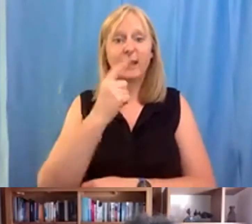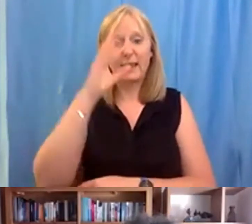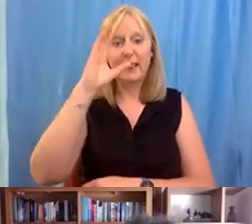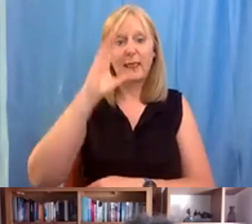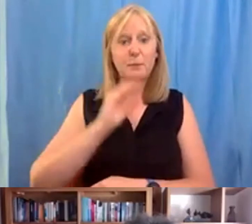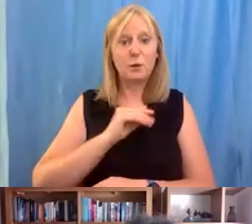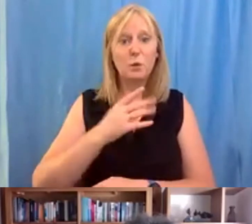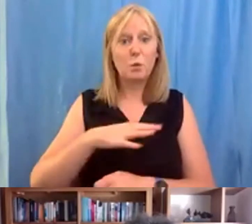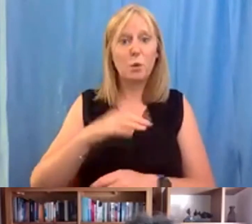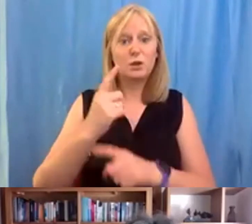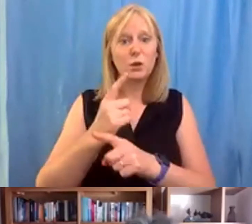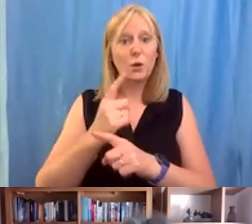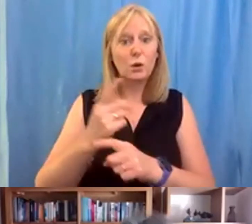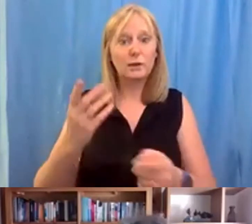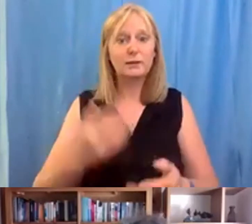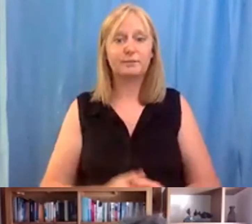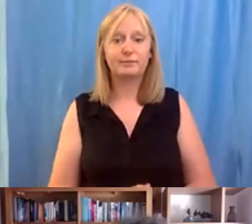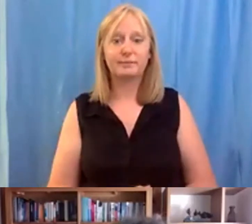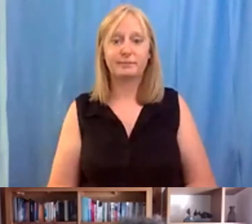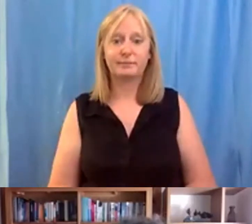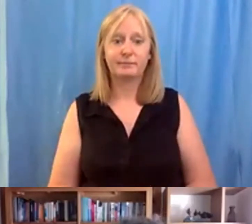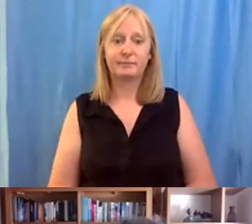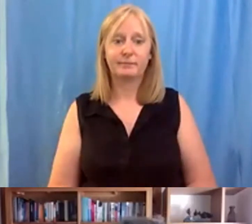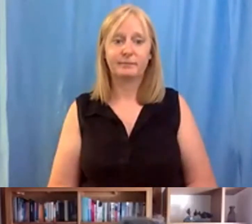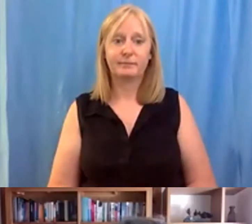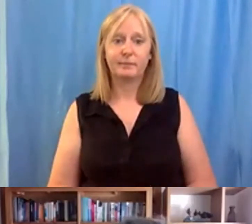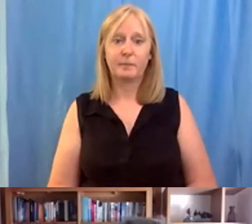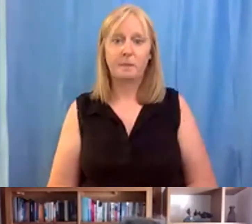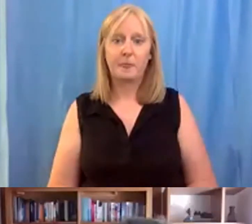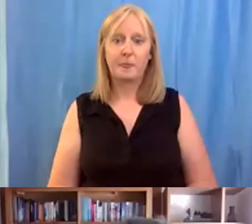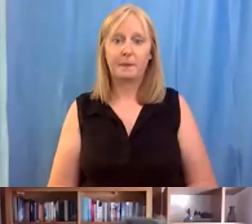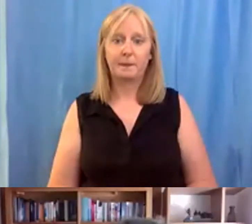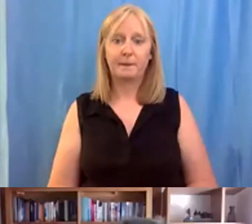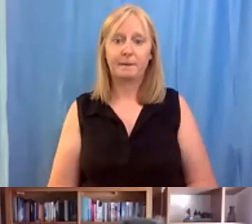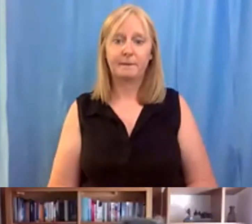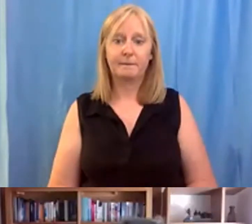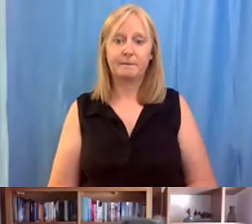wanting to come in. I'll see if I can see everybody.